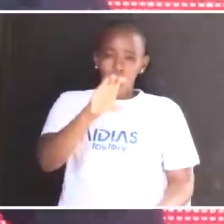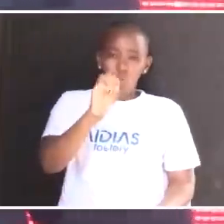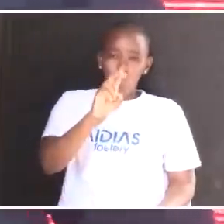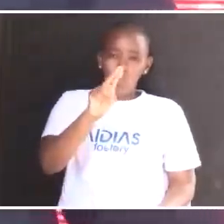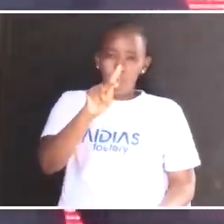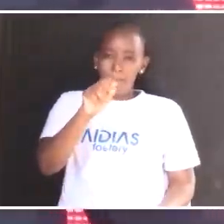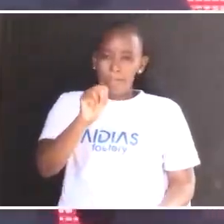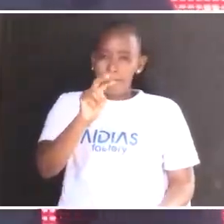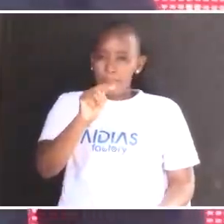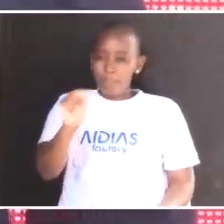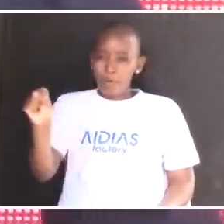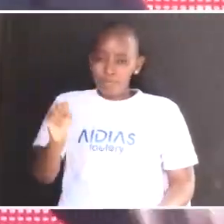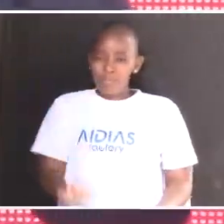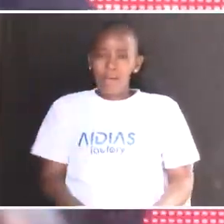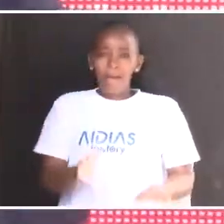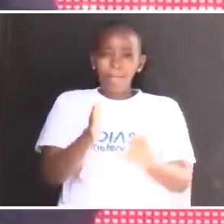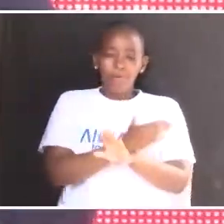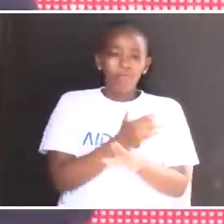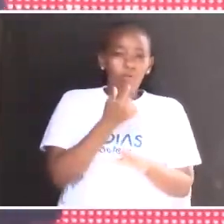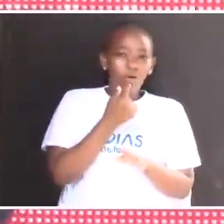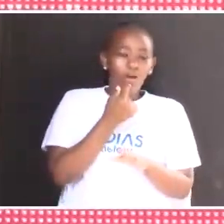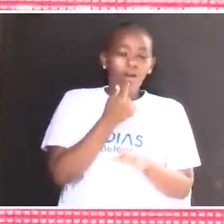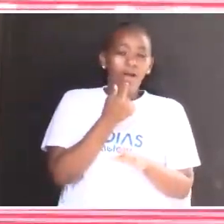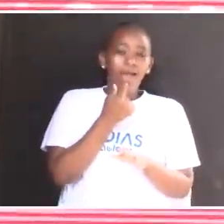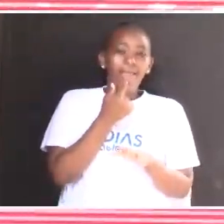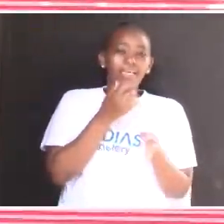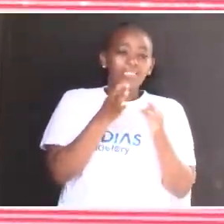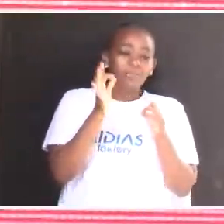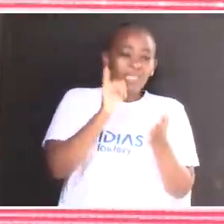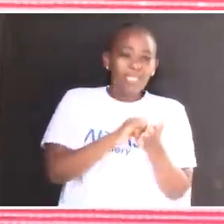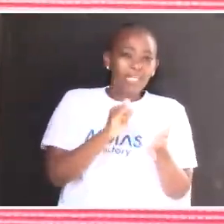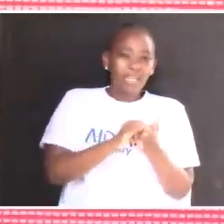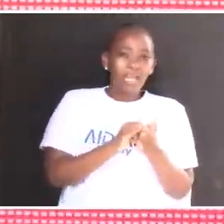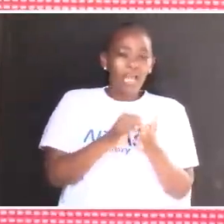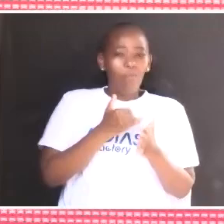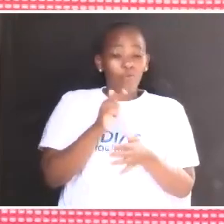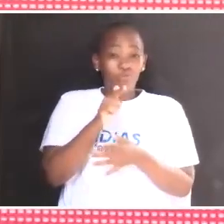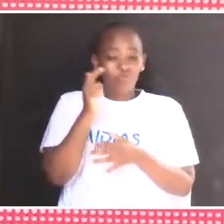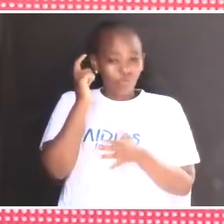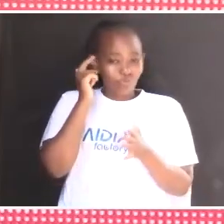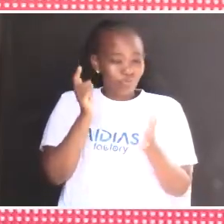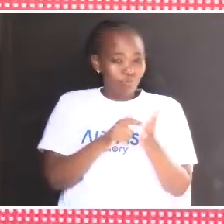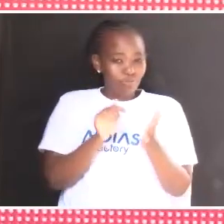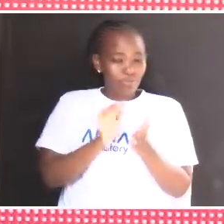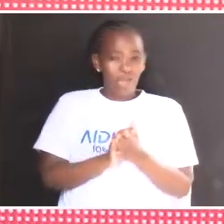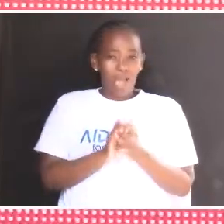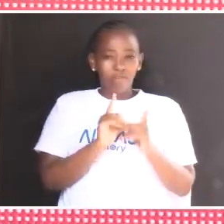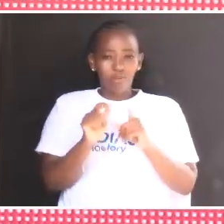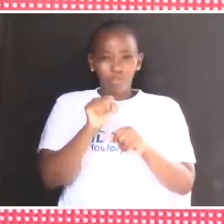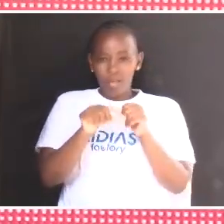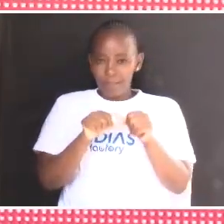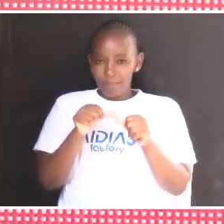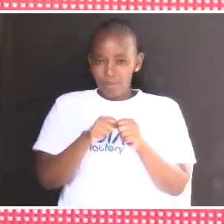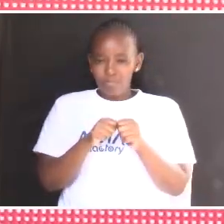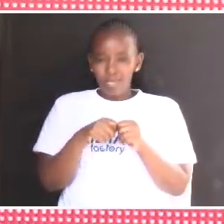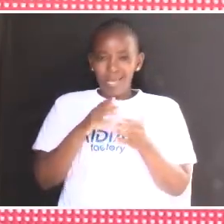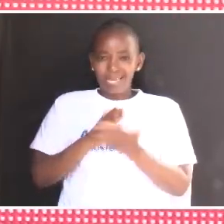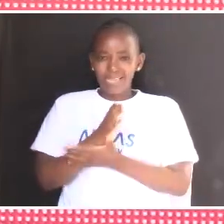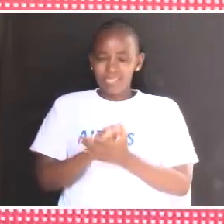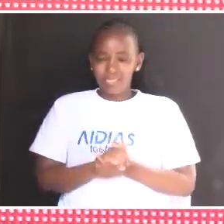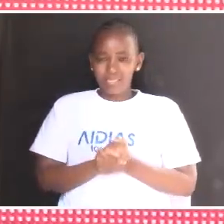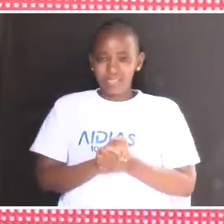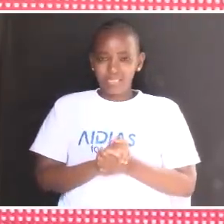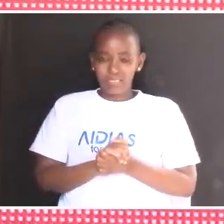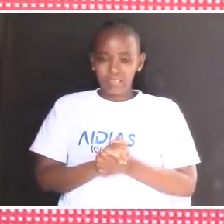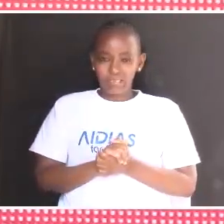that? Before I delve into that, I want you to notice, I've been talking about rights.